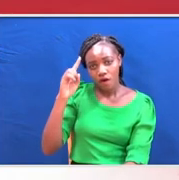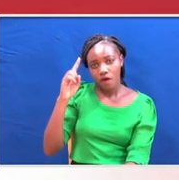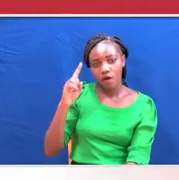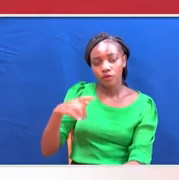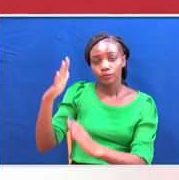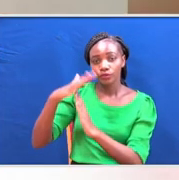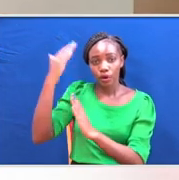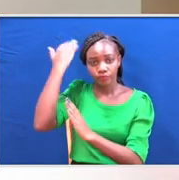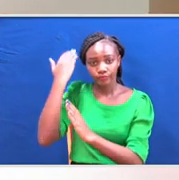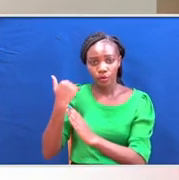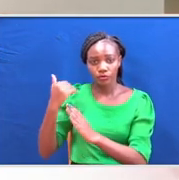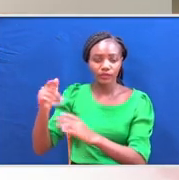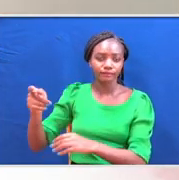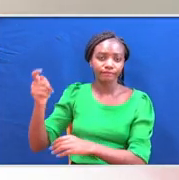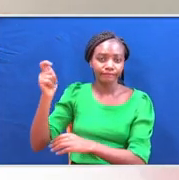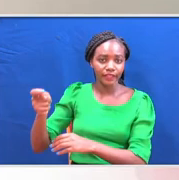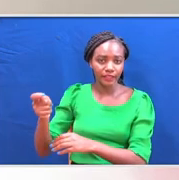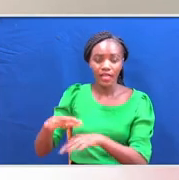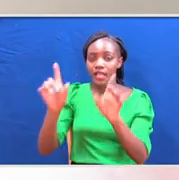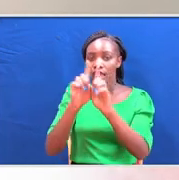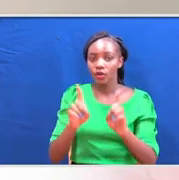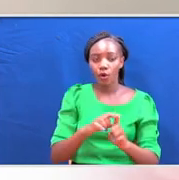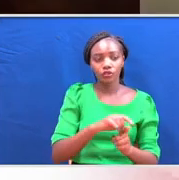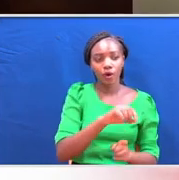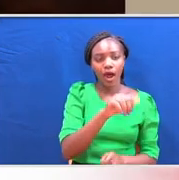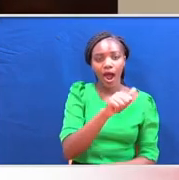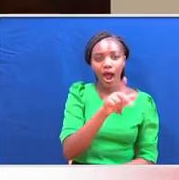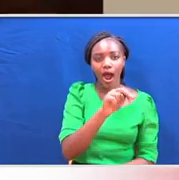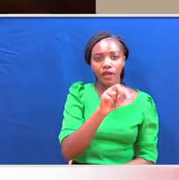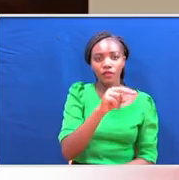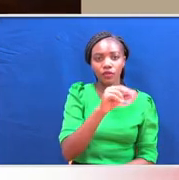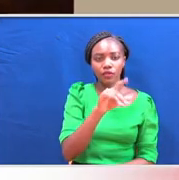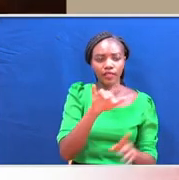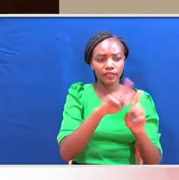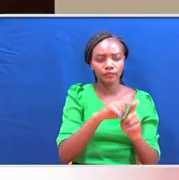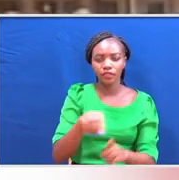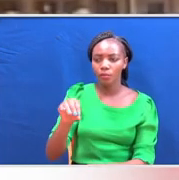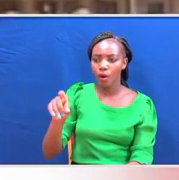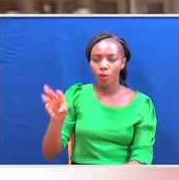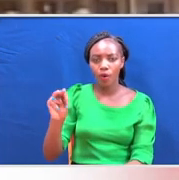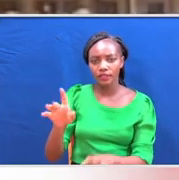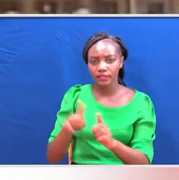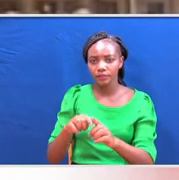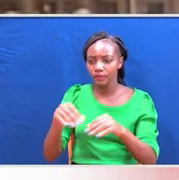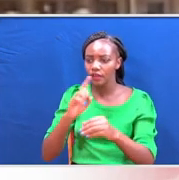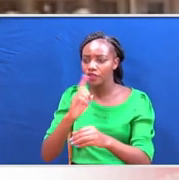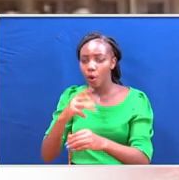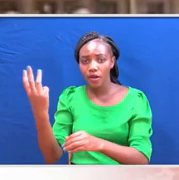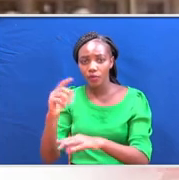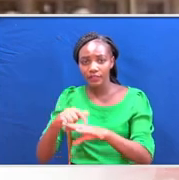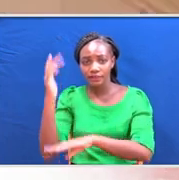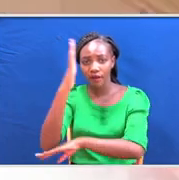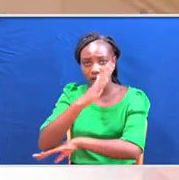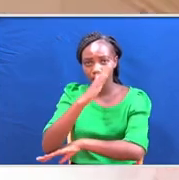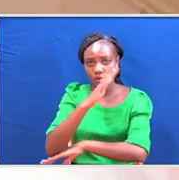the Supreme Court judge. Justice Anthony Murima and Wilfrida Okwany gave the orders Wednesday